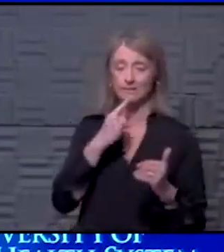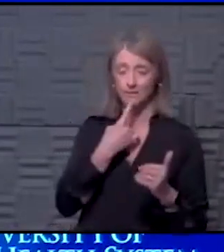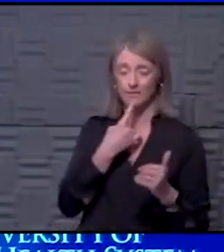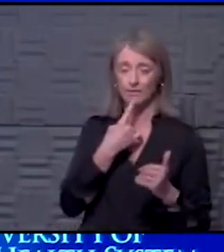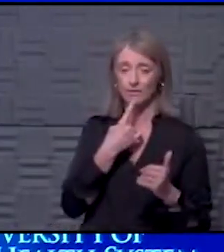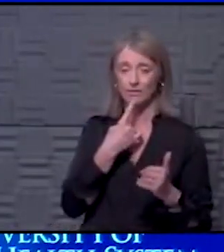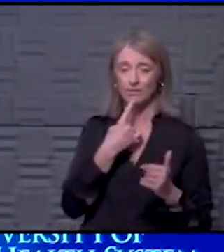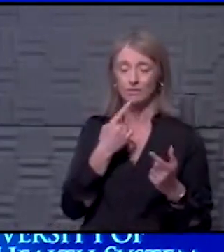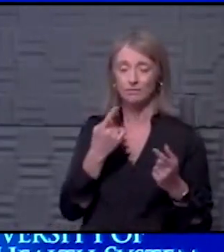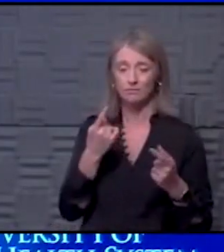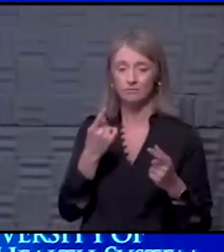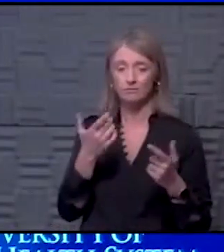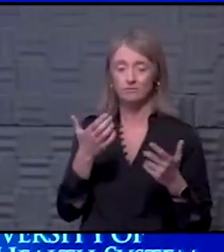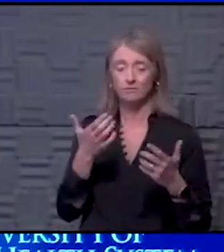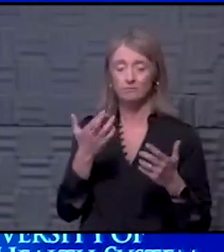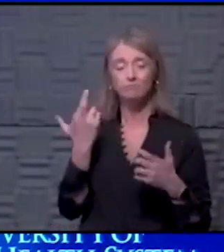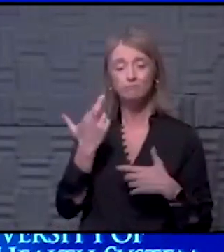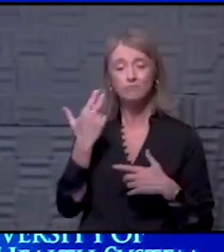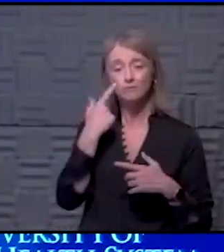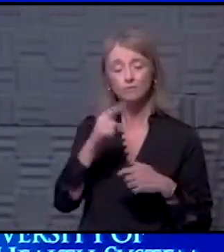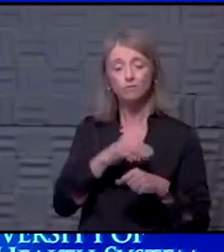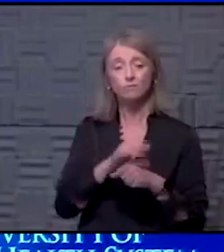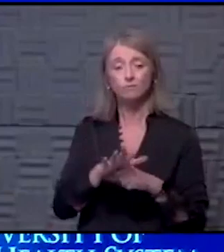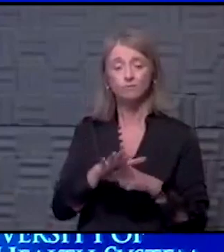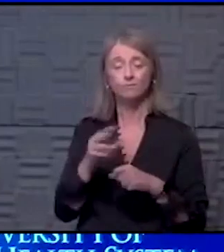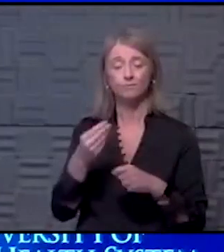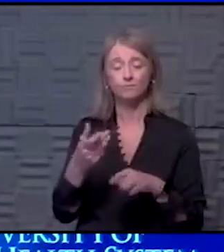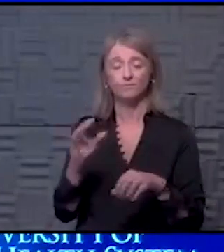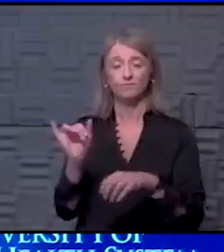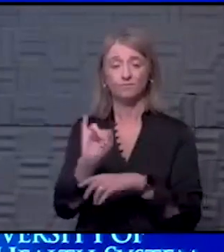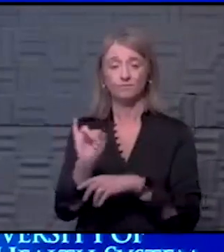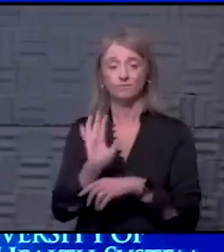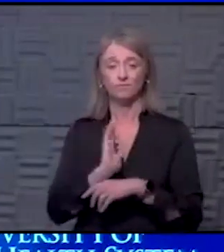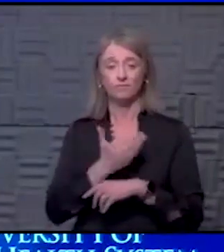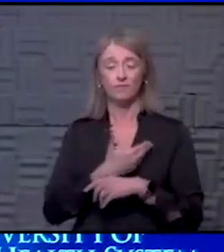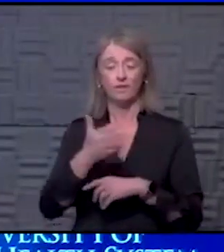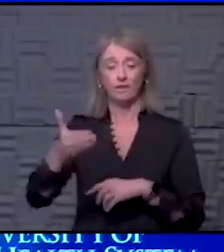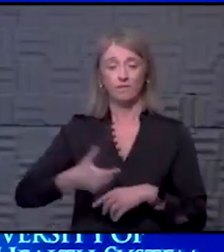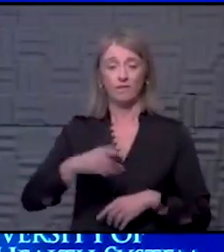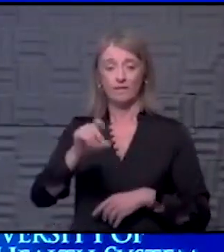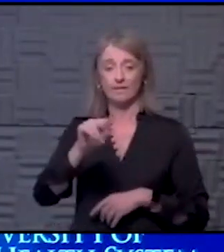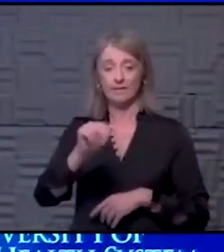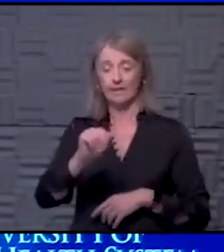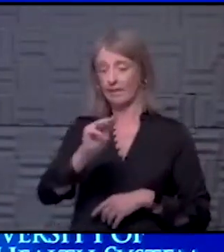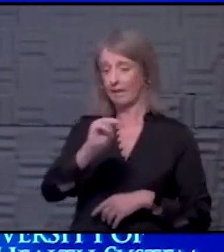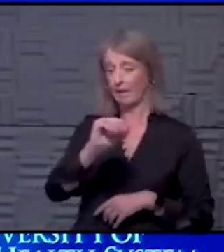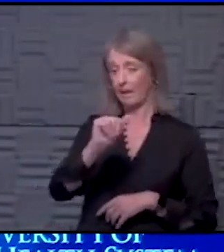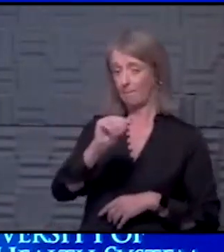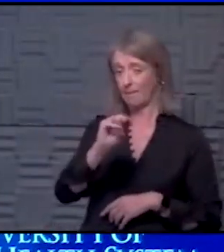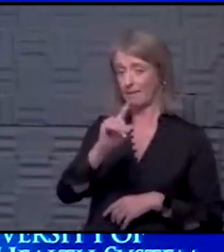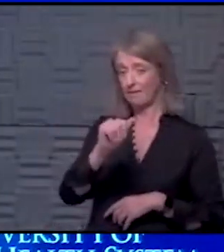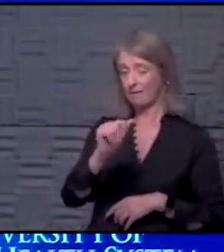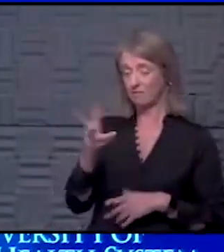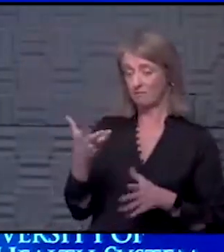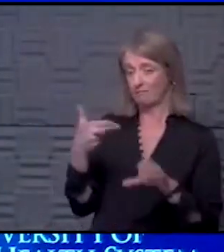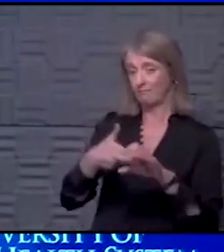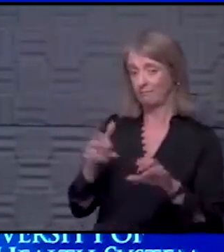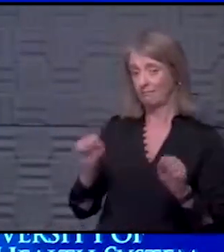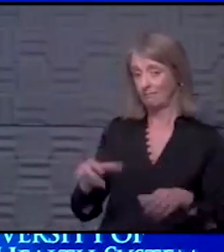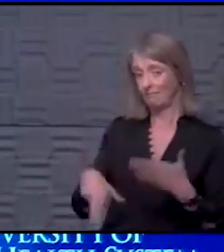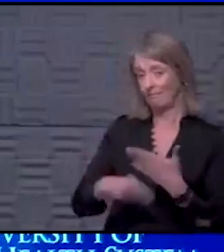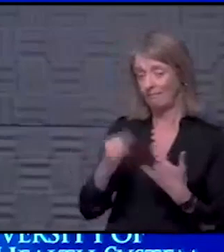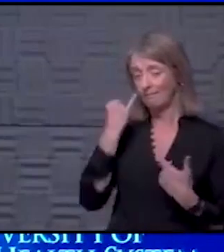COVID infection. And so I think for all of us, and I'll invite Dana and Amanda to weigh in here, but for all of us,